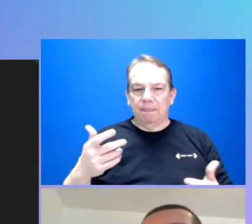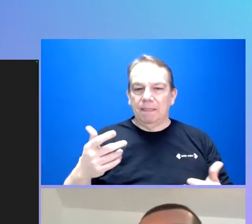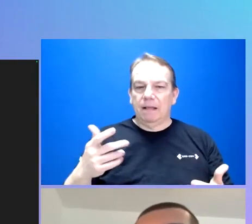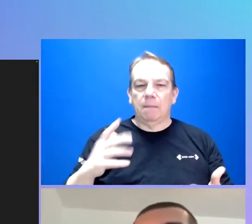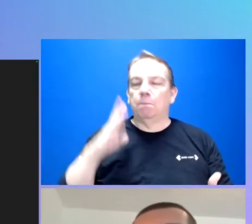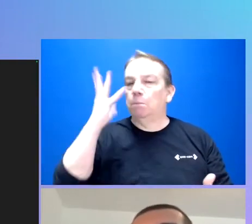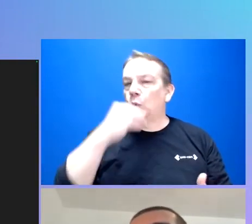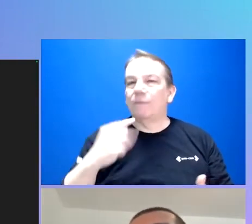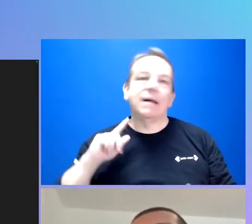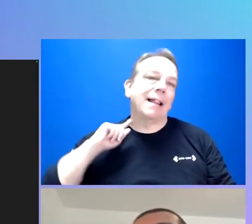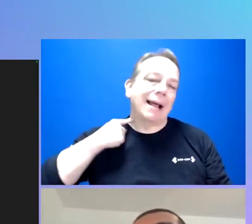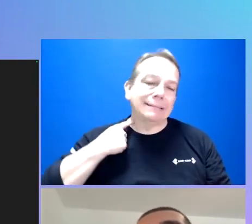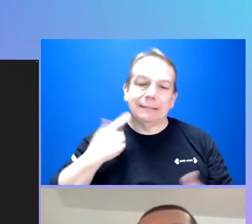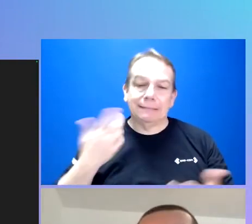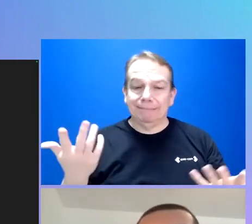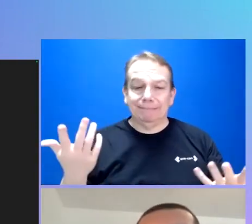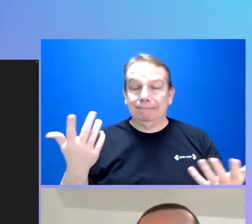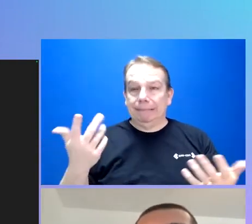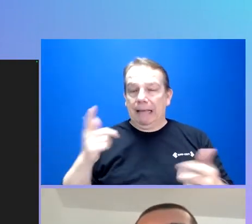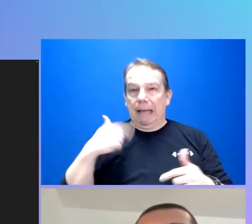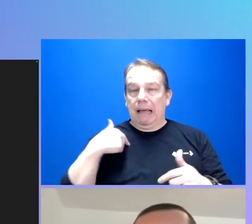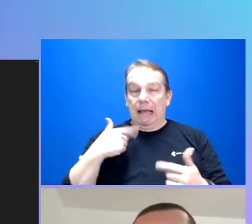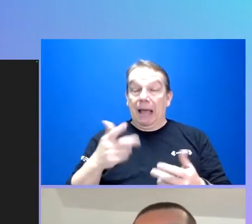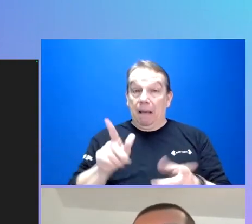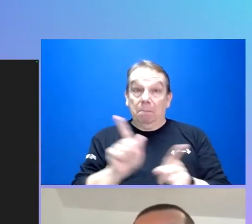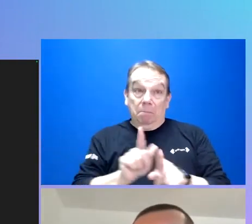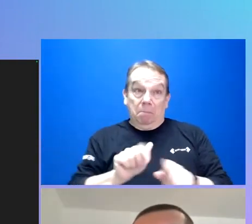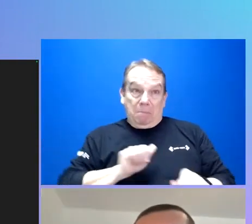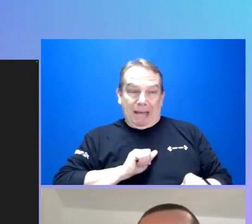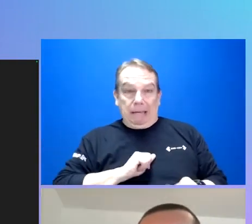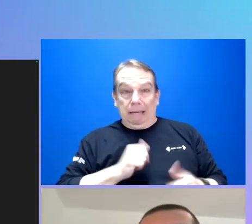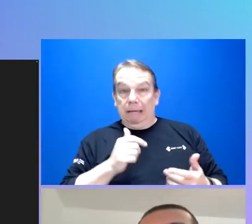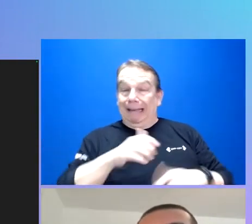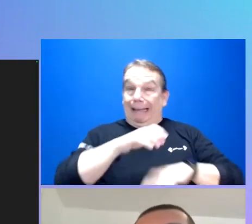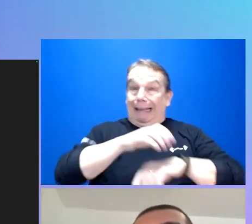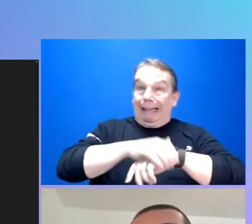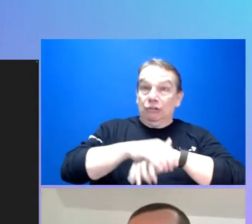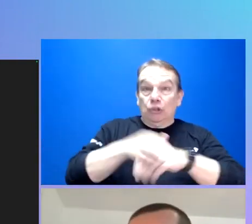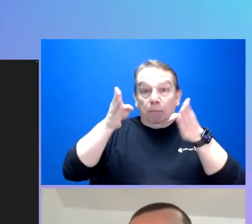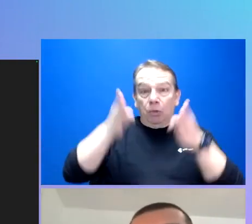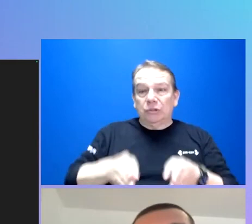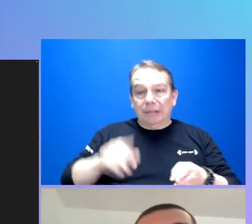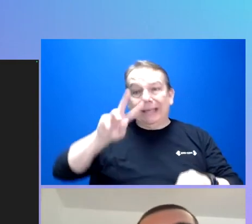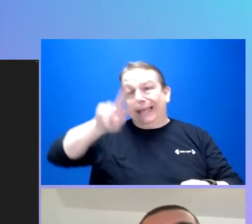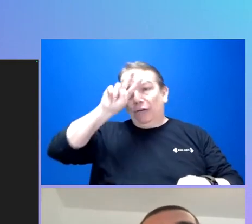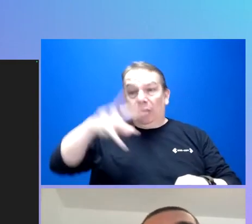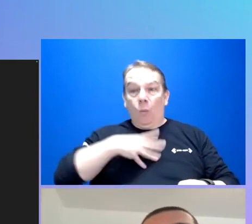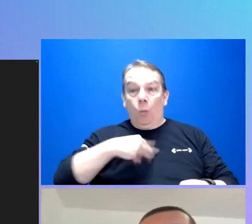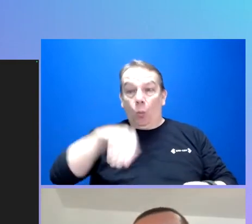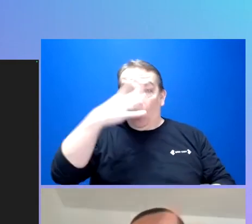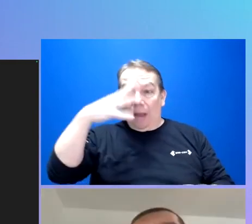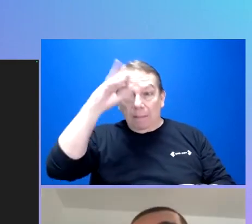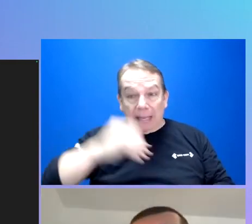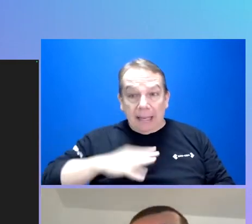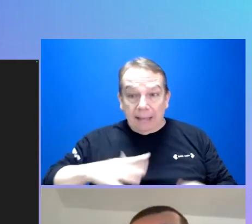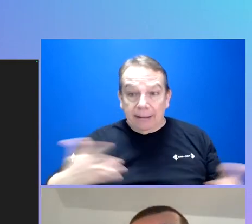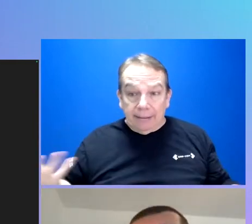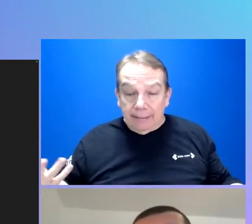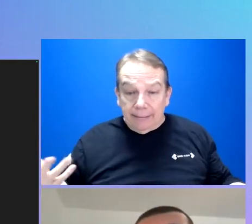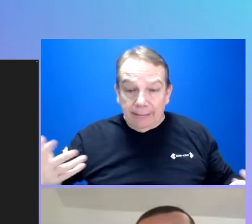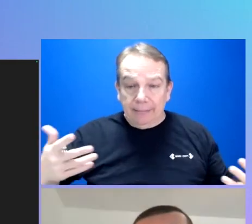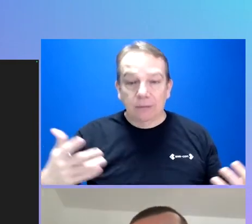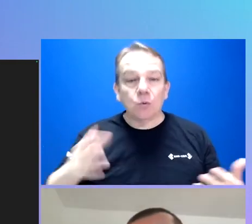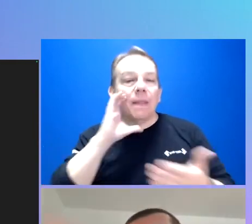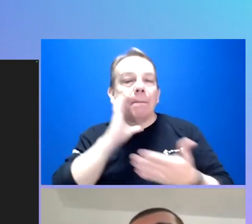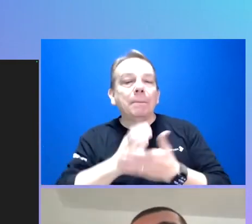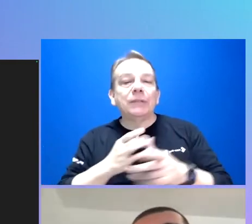know which, because as I keep explaining, I'm an ignorant English white guy. And depicted there to